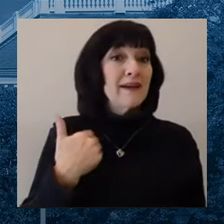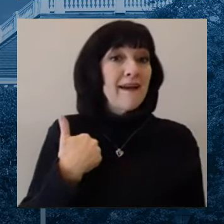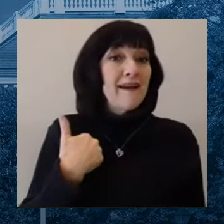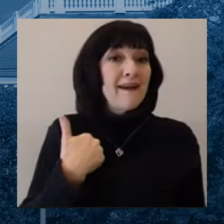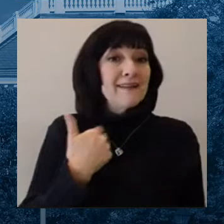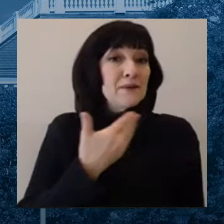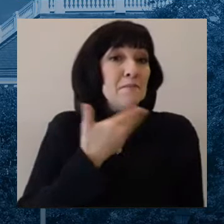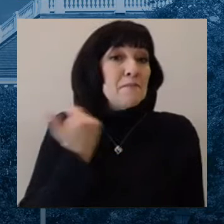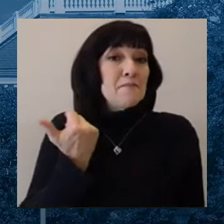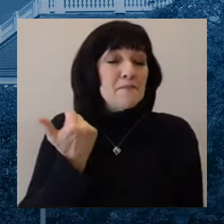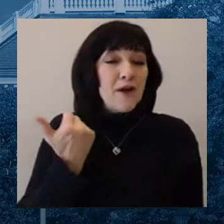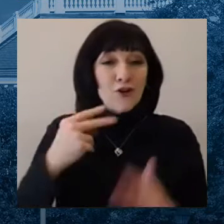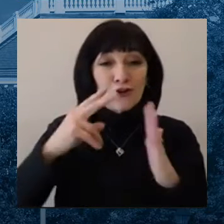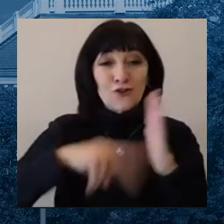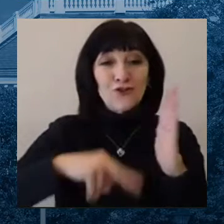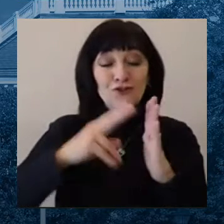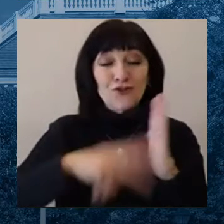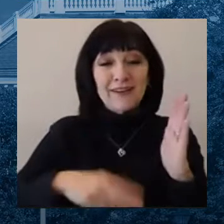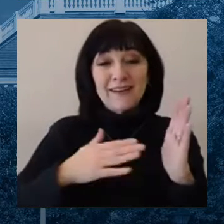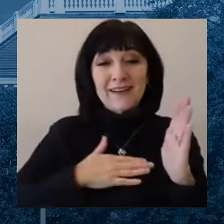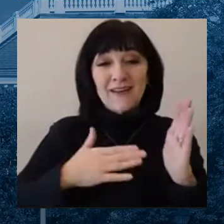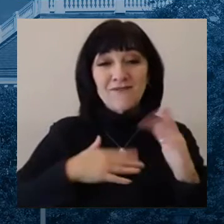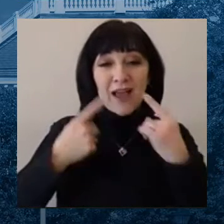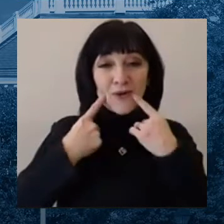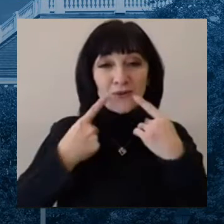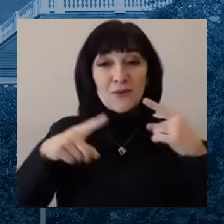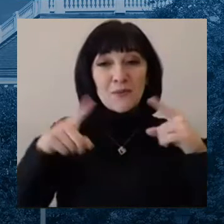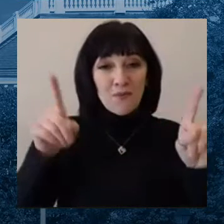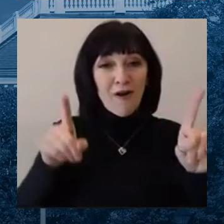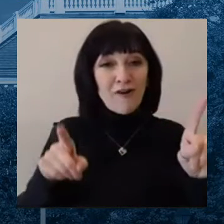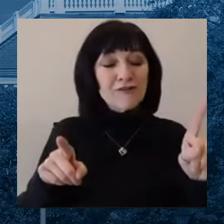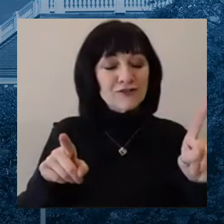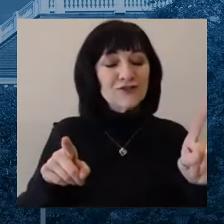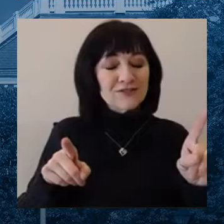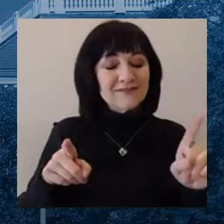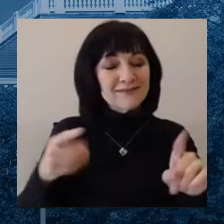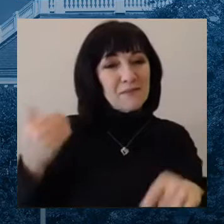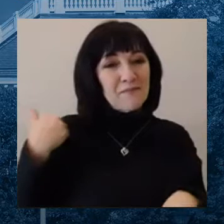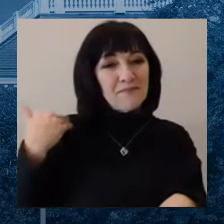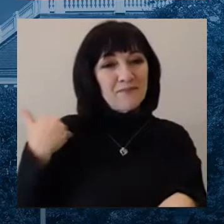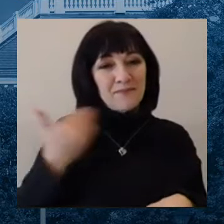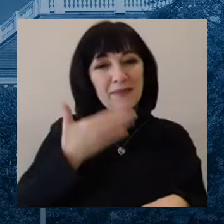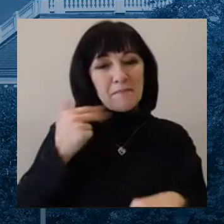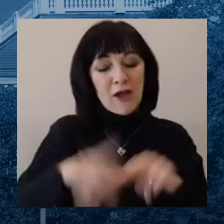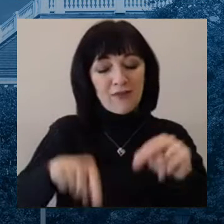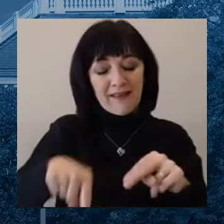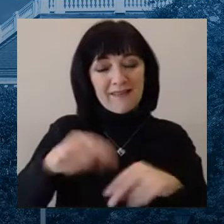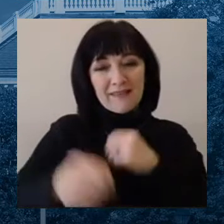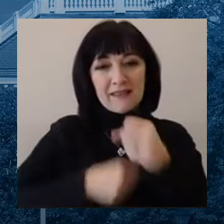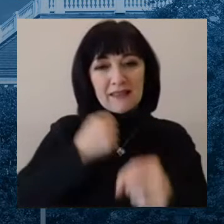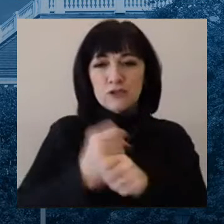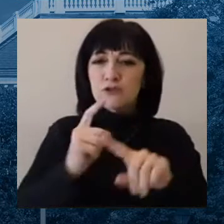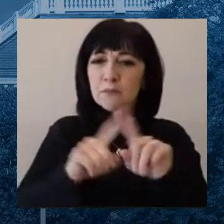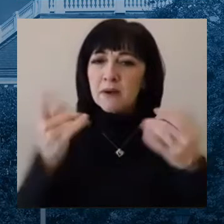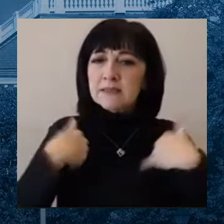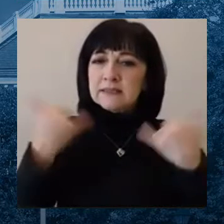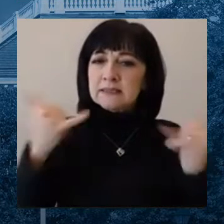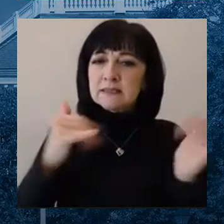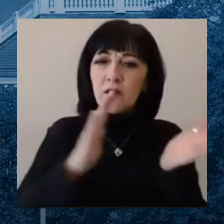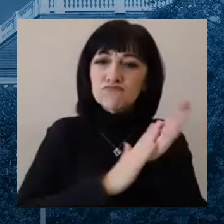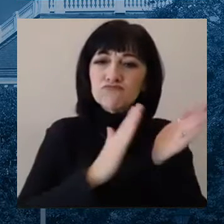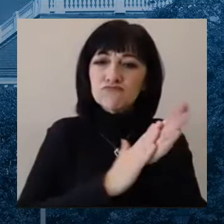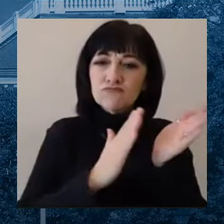of our proclamation than we're doing virtually this year. But thank you for continuing that